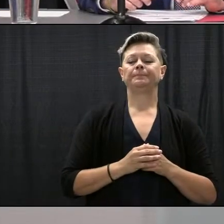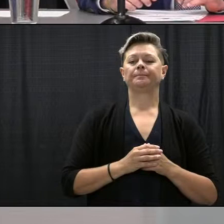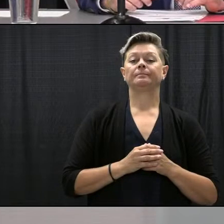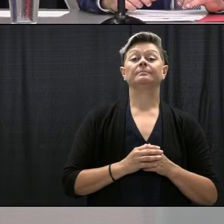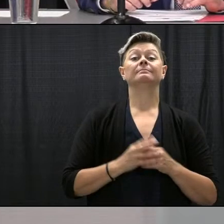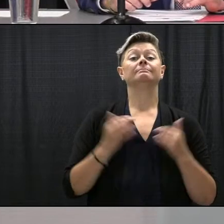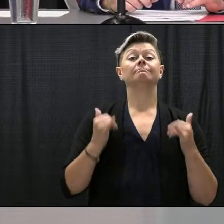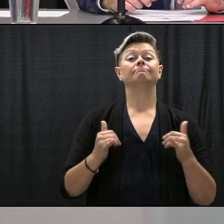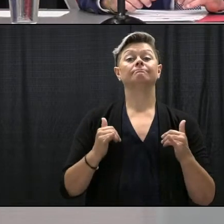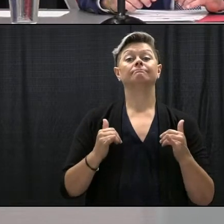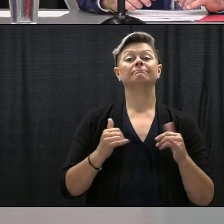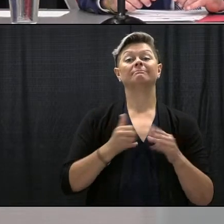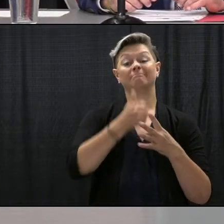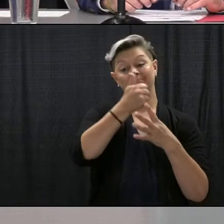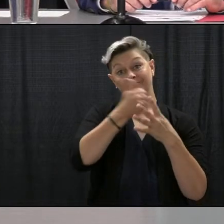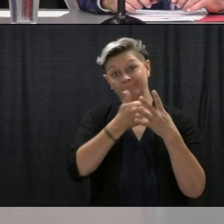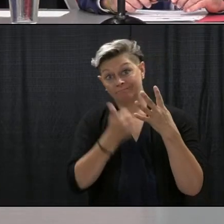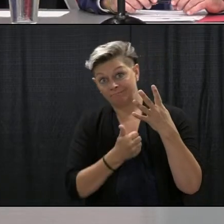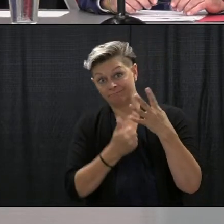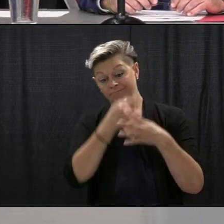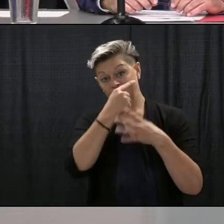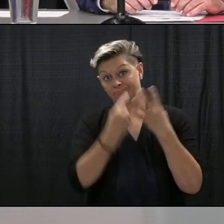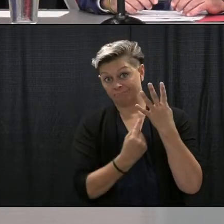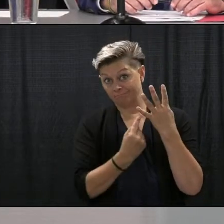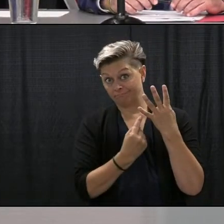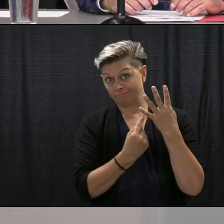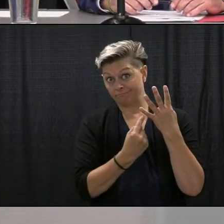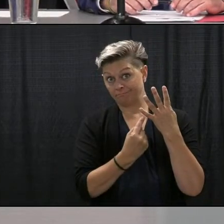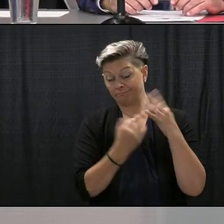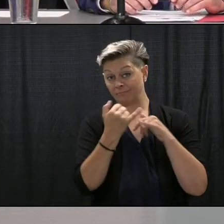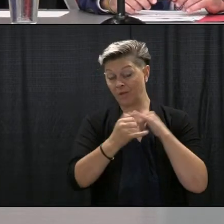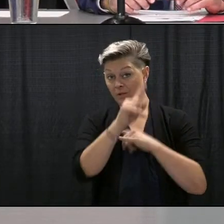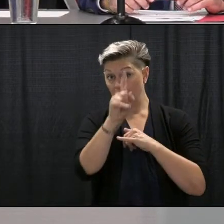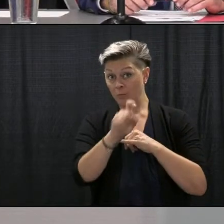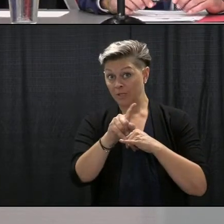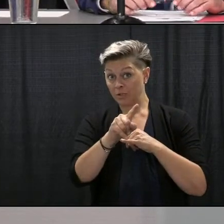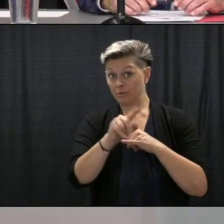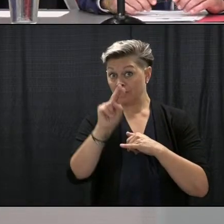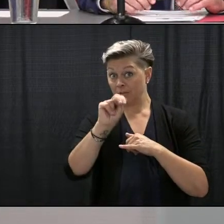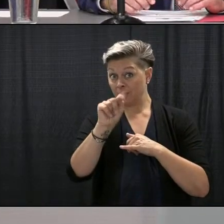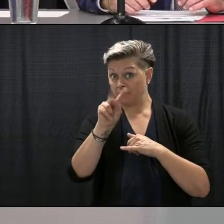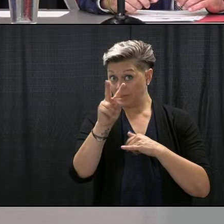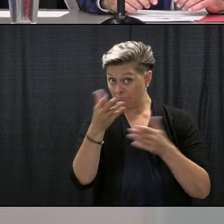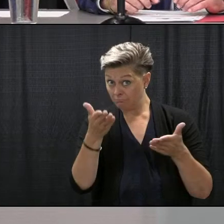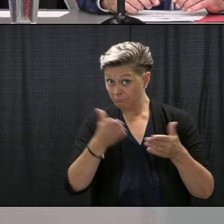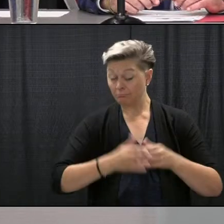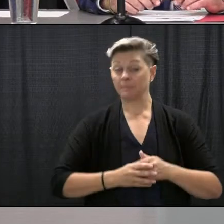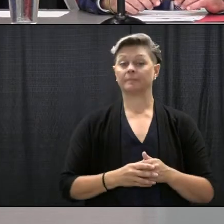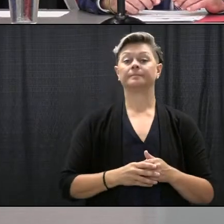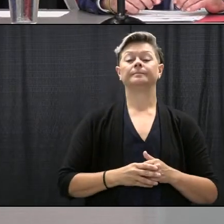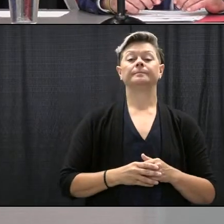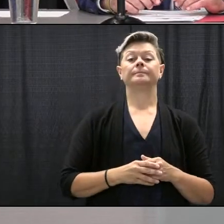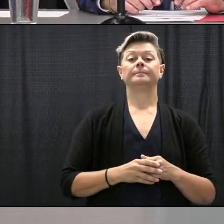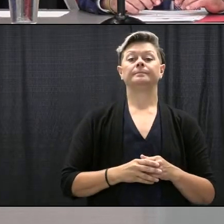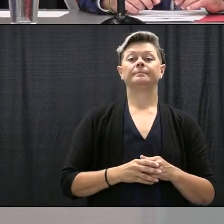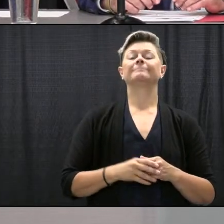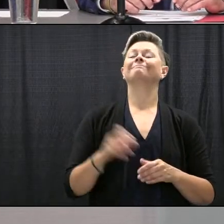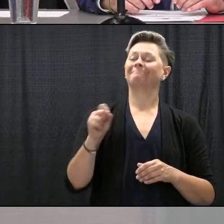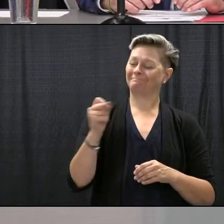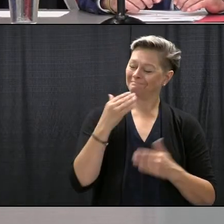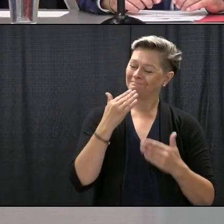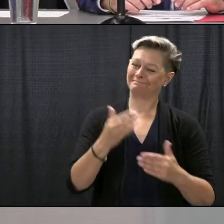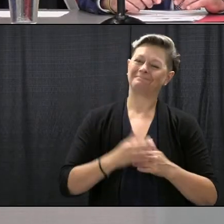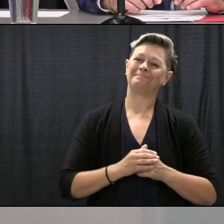I will now go back through each reporter to see if you have one final question. Jody Cook with NTV, do you have a final question? Yes, thank